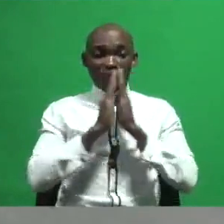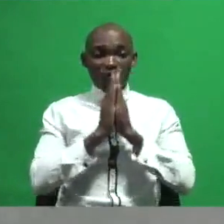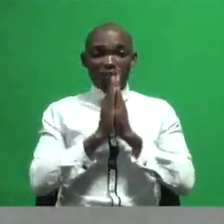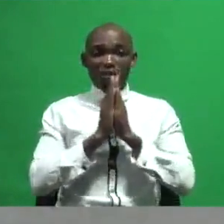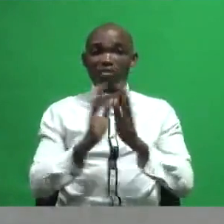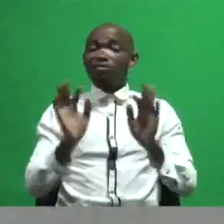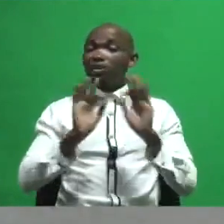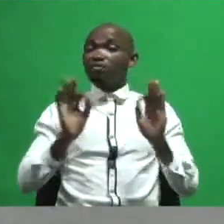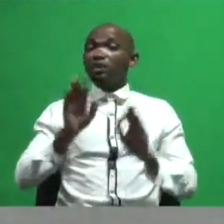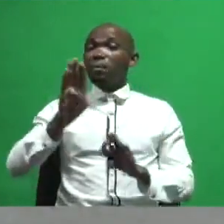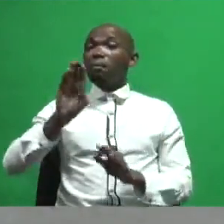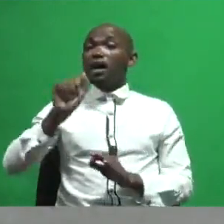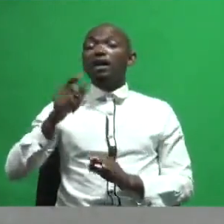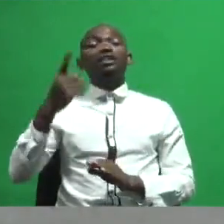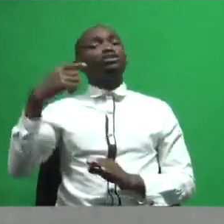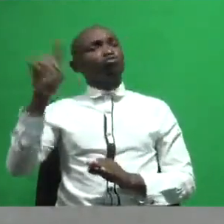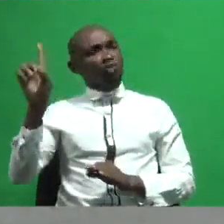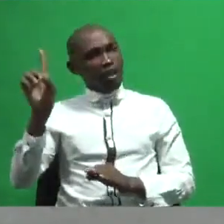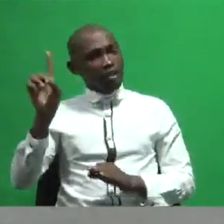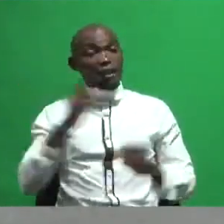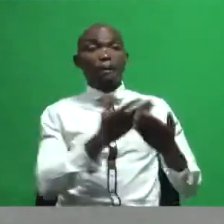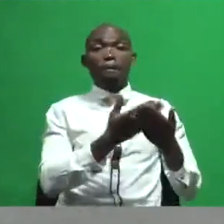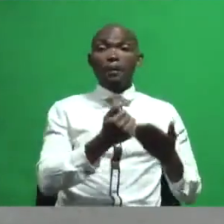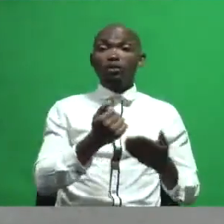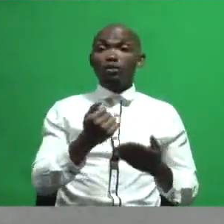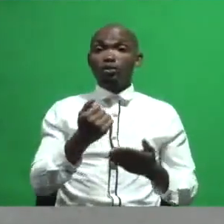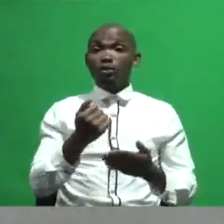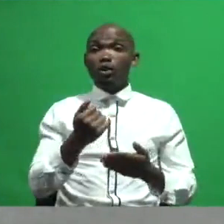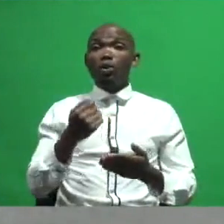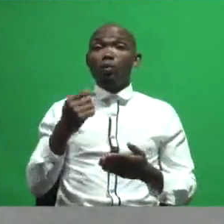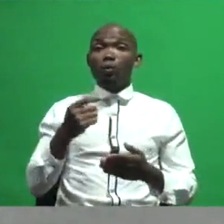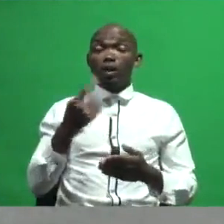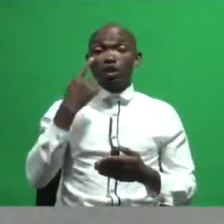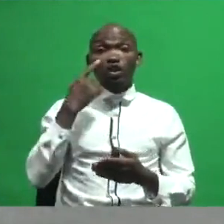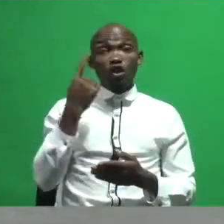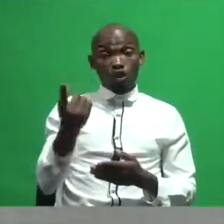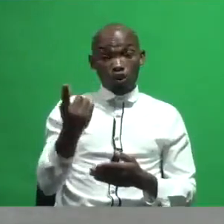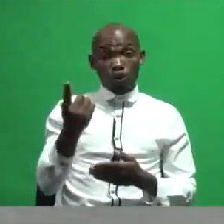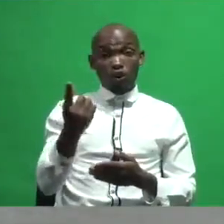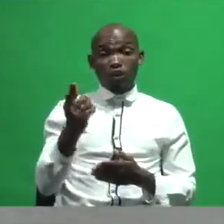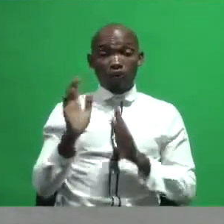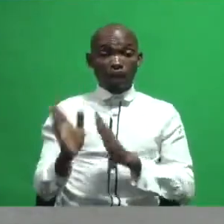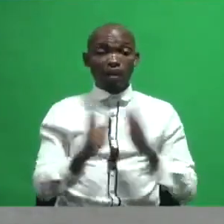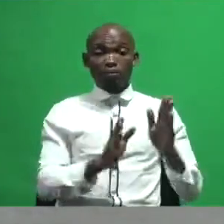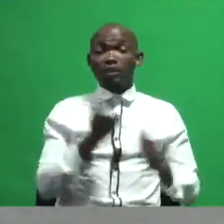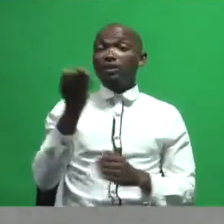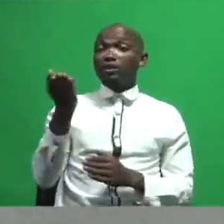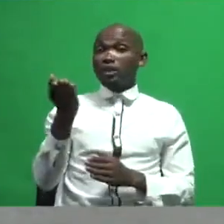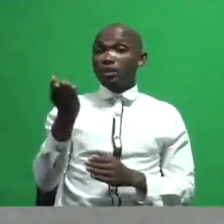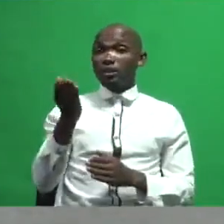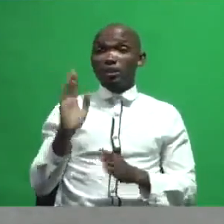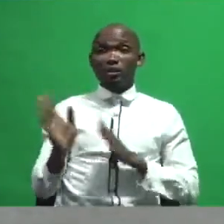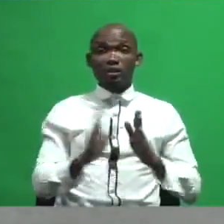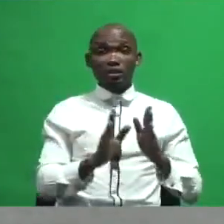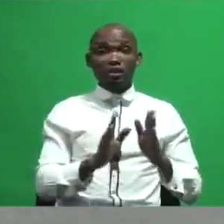Thank you very much. Bakari was right. Because here when we look on the arrangement of the atom,